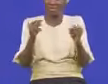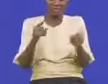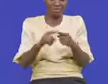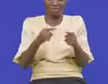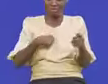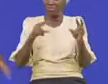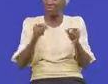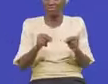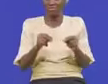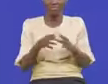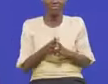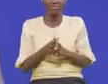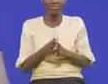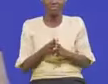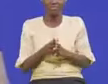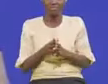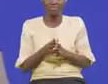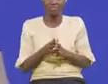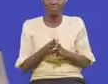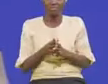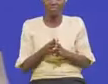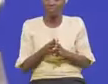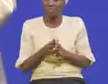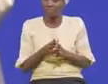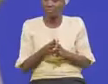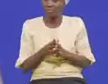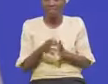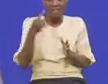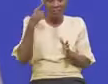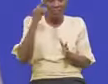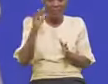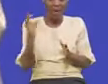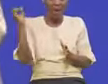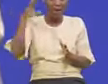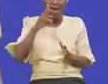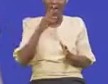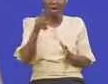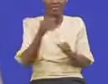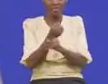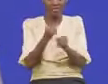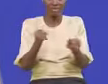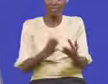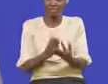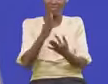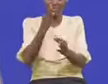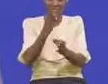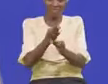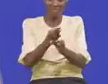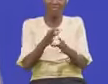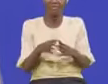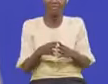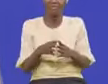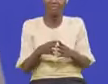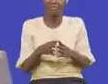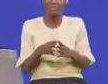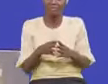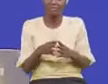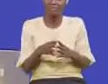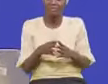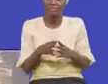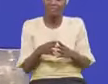nu ikamanya nuva via sokwe avi yemakpo de de o. Yes, are you saved through faith? Oh, amon vavo cho de mitoko